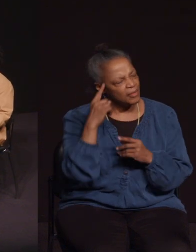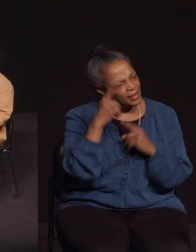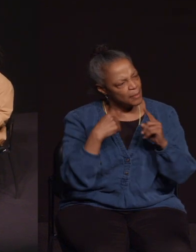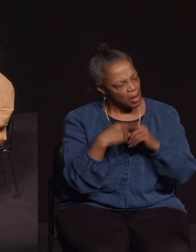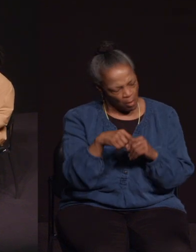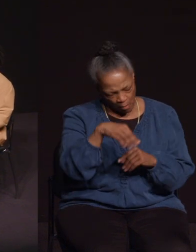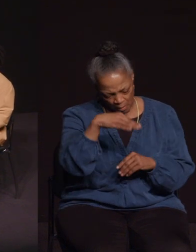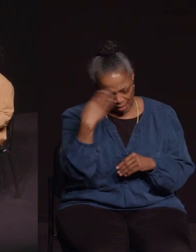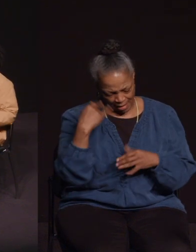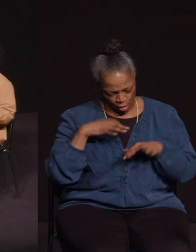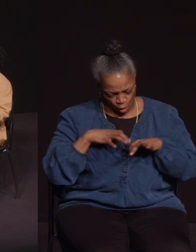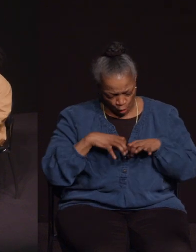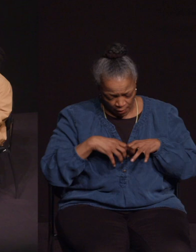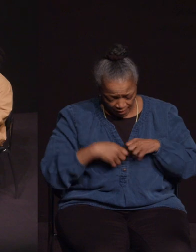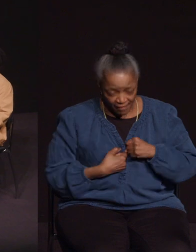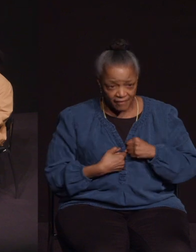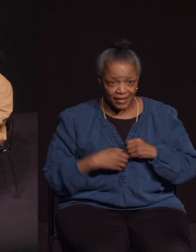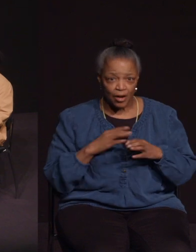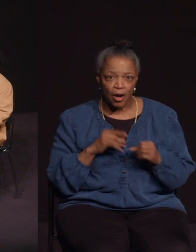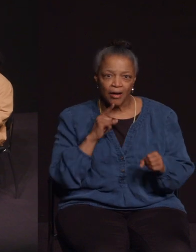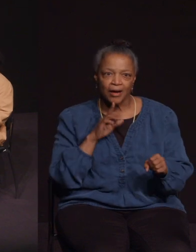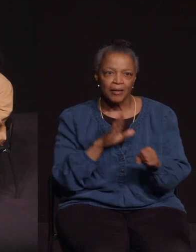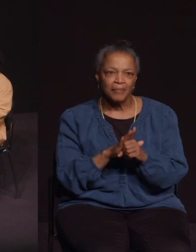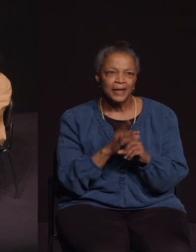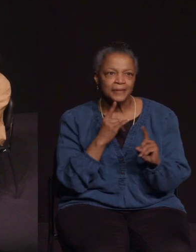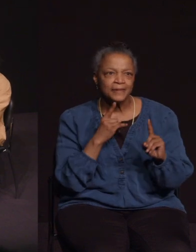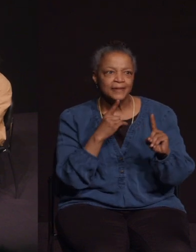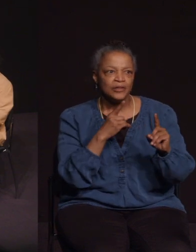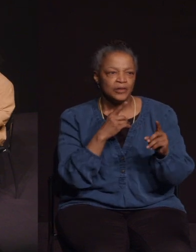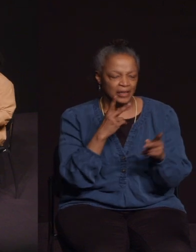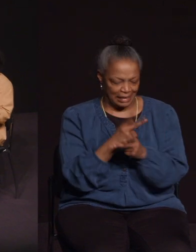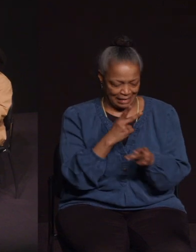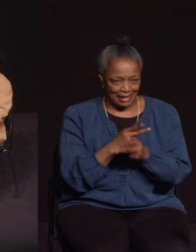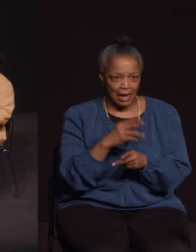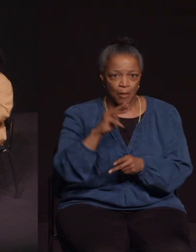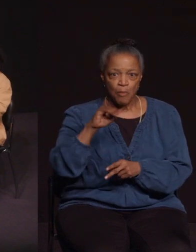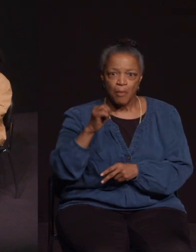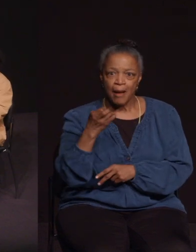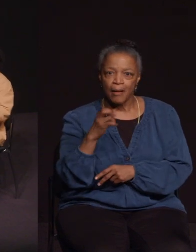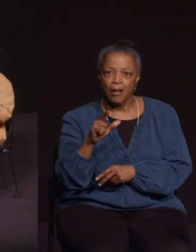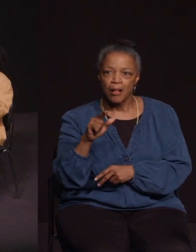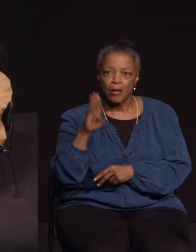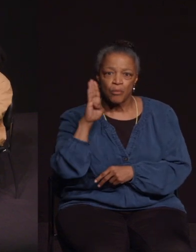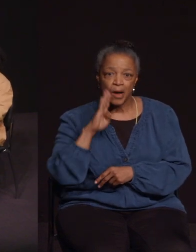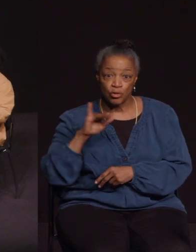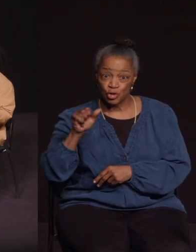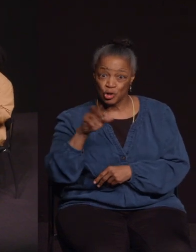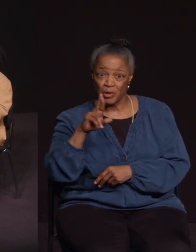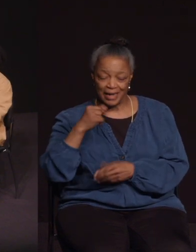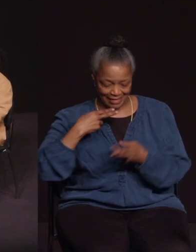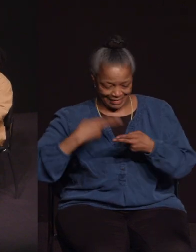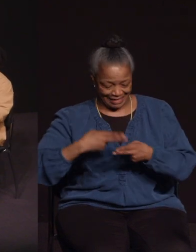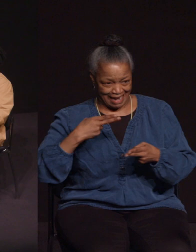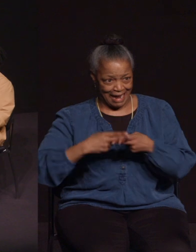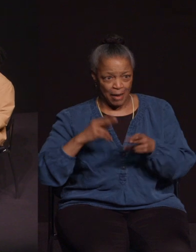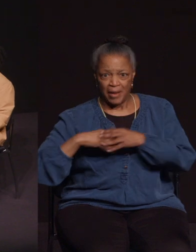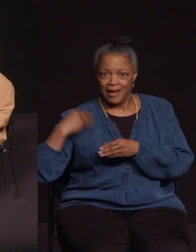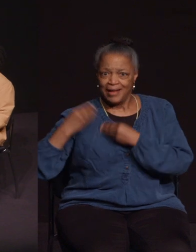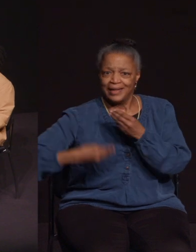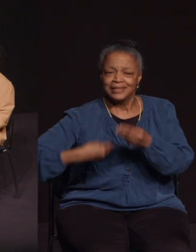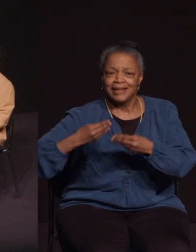Black grief, but our commitment to keeping Michael Brown Jr.'s name and legacy alive and uplifted, right?